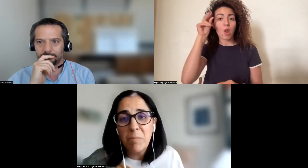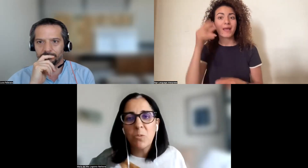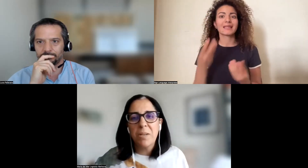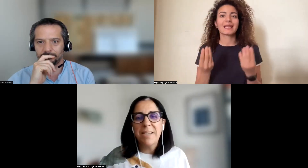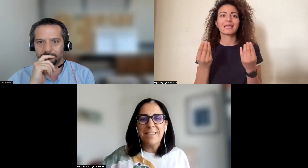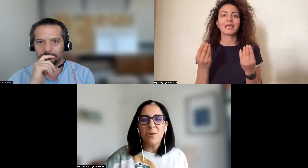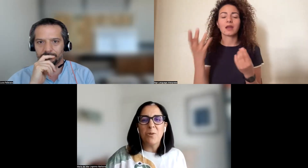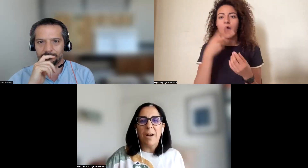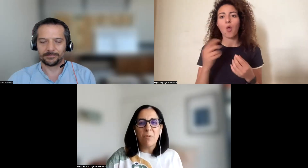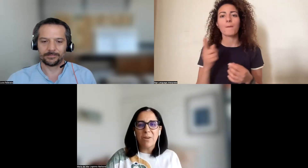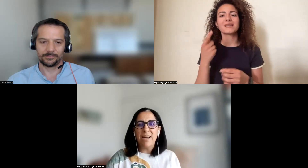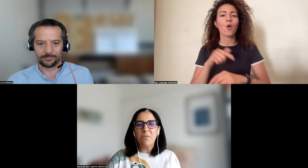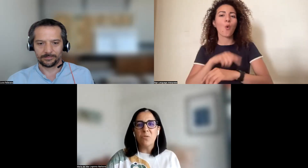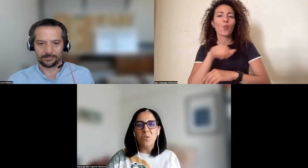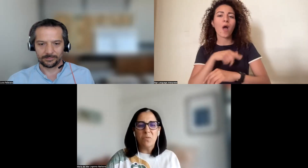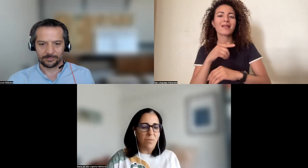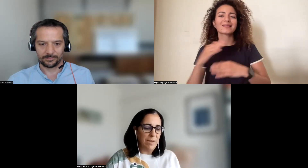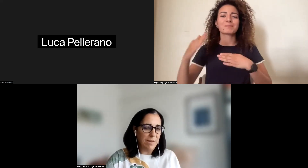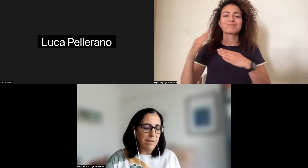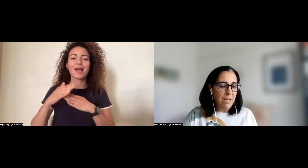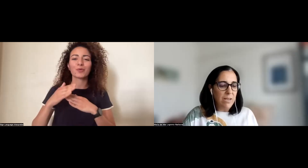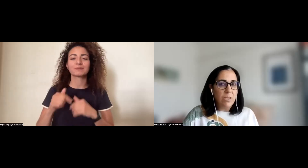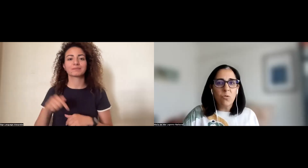But time is what it is, so we're going to have to move